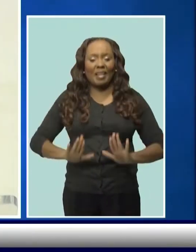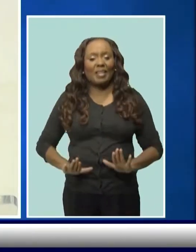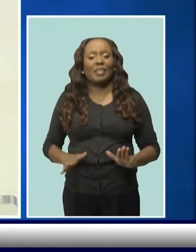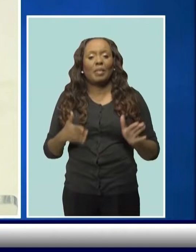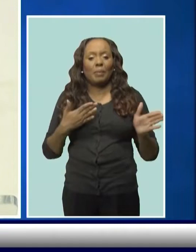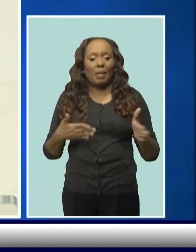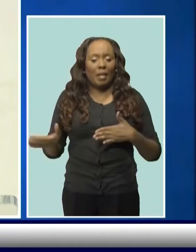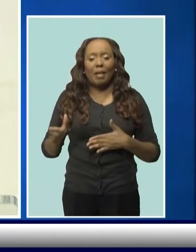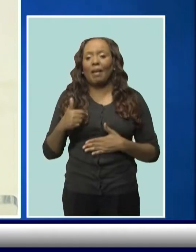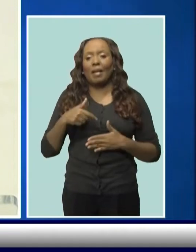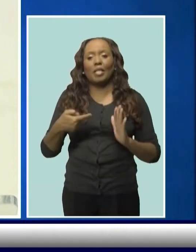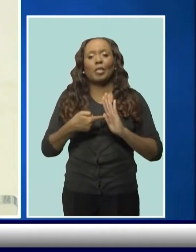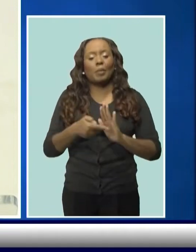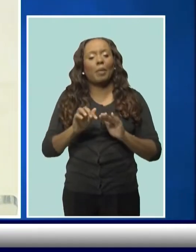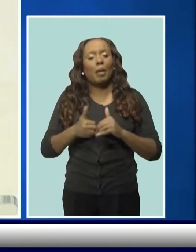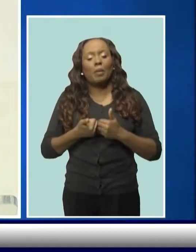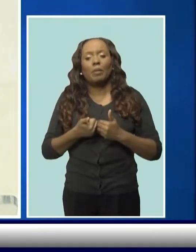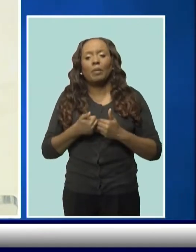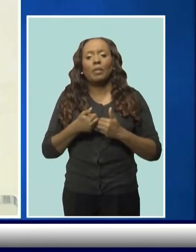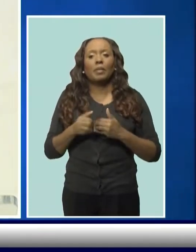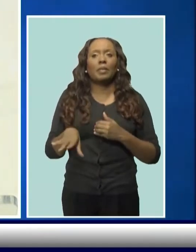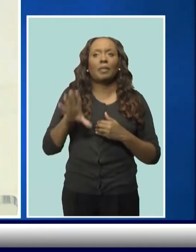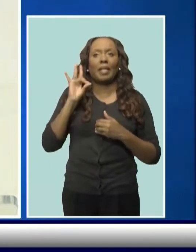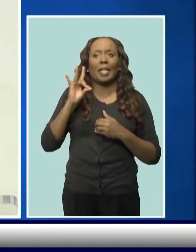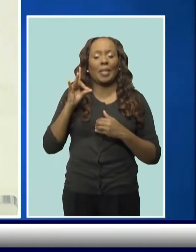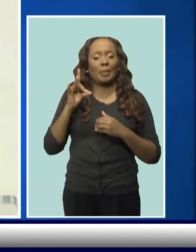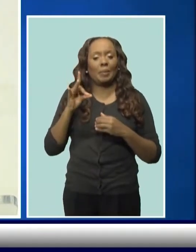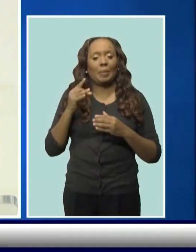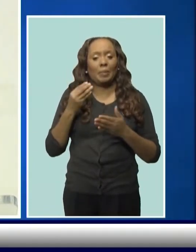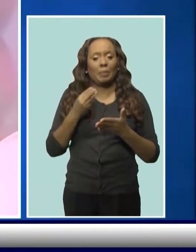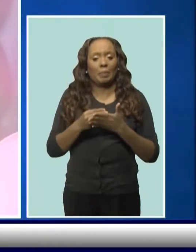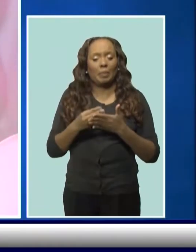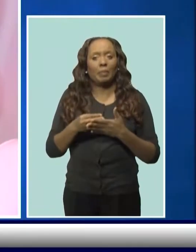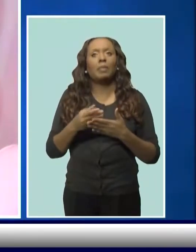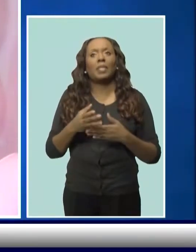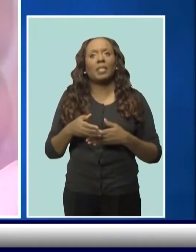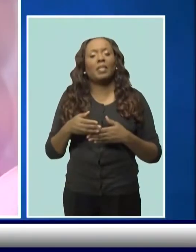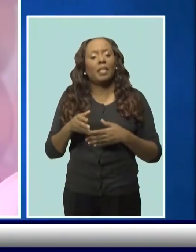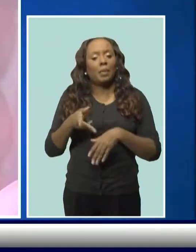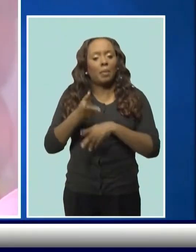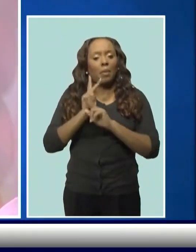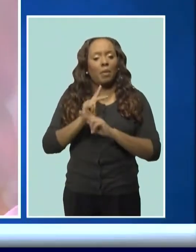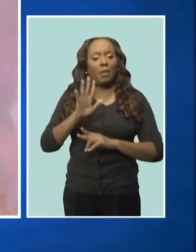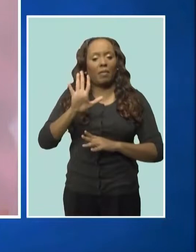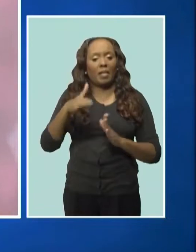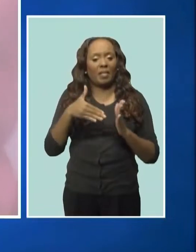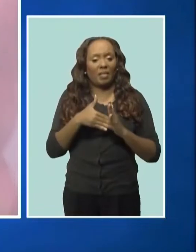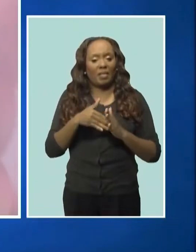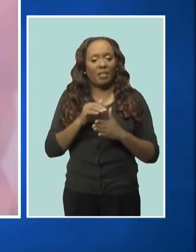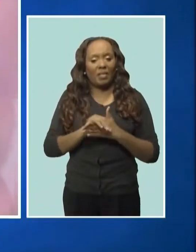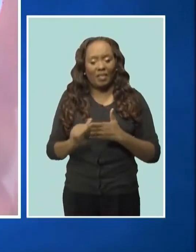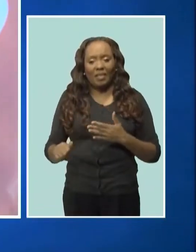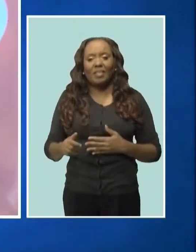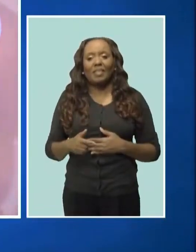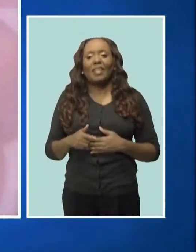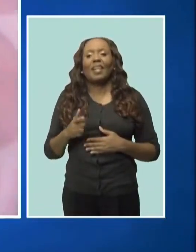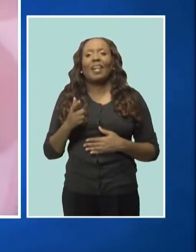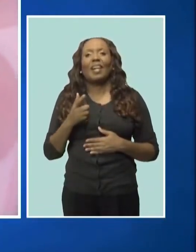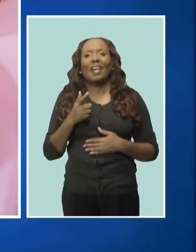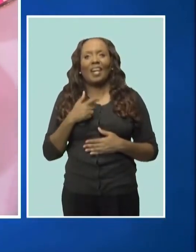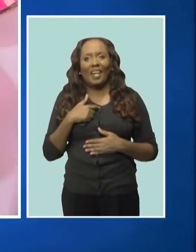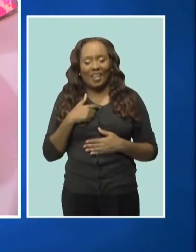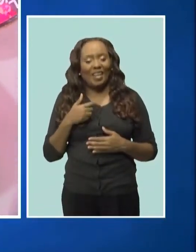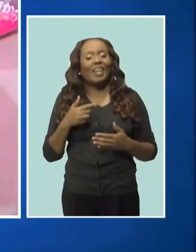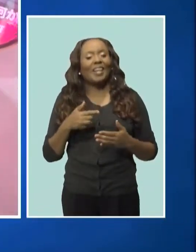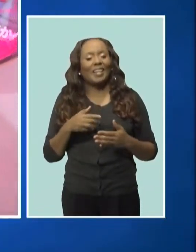fund. And he borrowed $5,000 to start his business. I loaned him a couple thousand more.